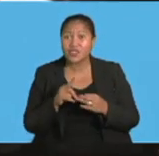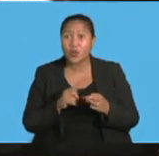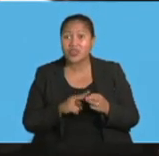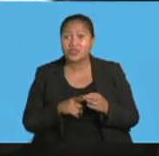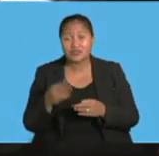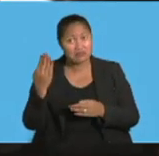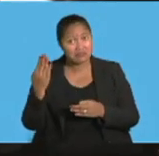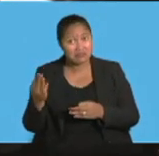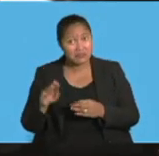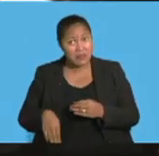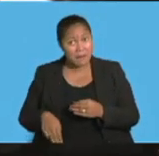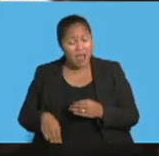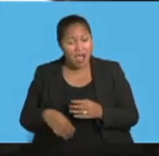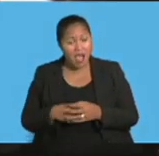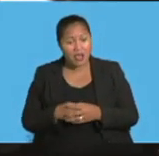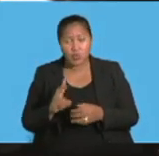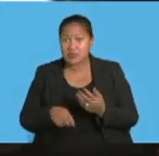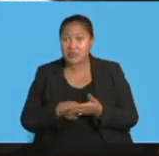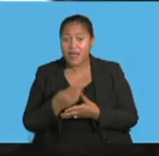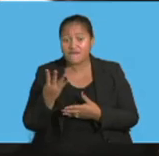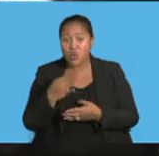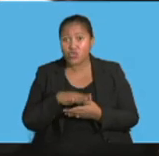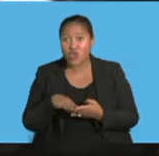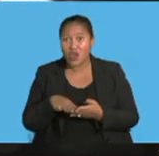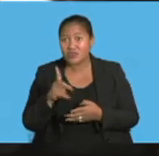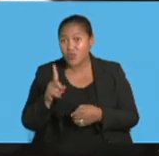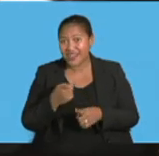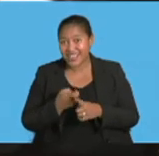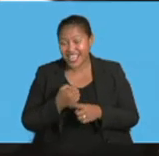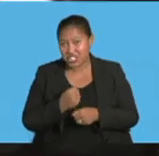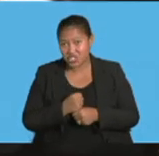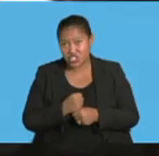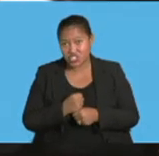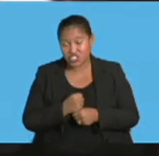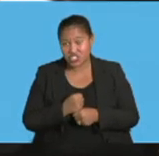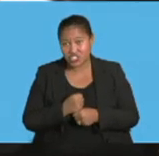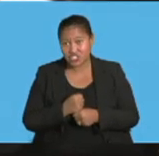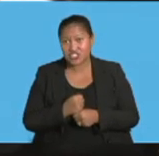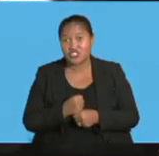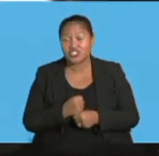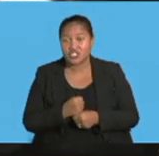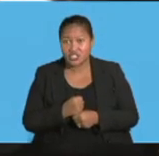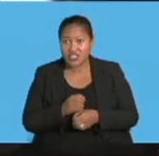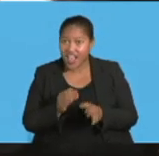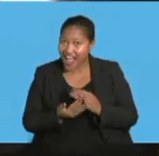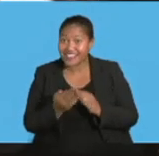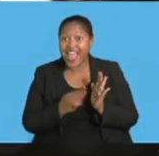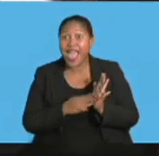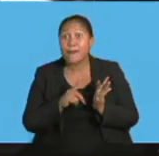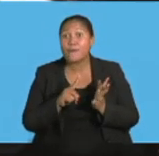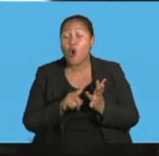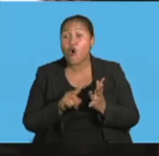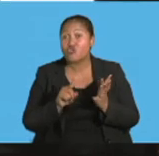Honourable Member, we are paying $4 per kg of the carcass under an MOU signed in